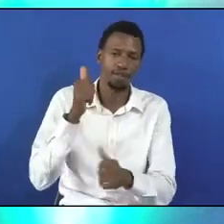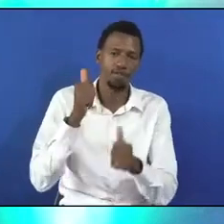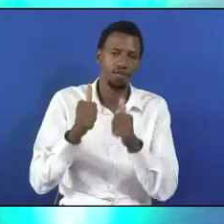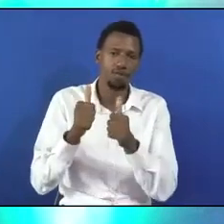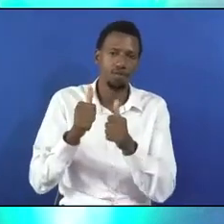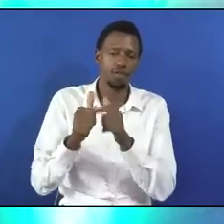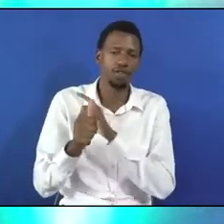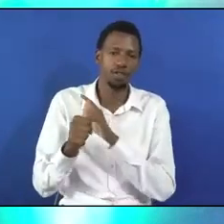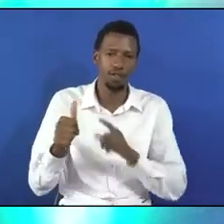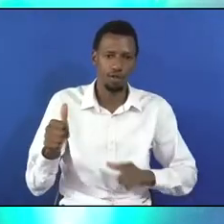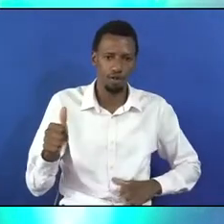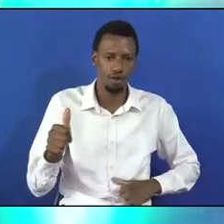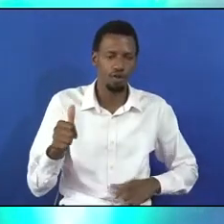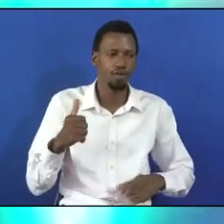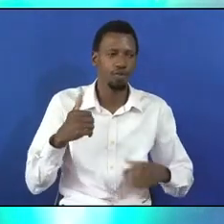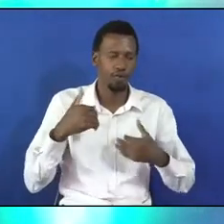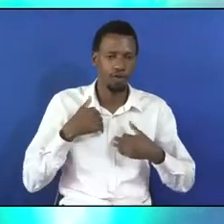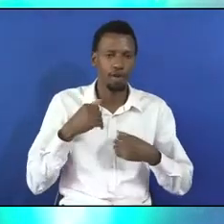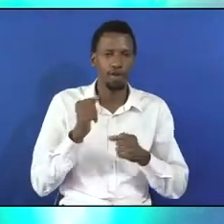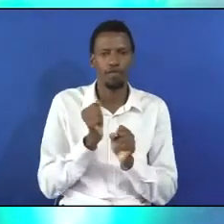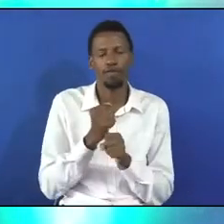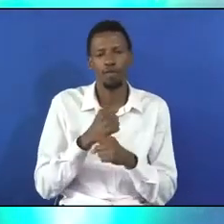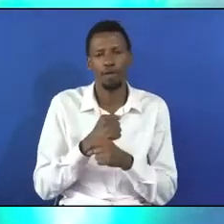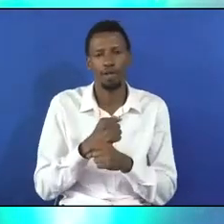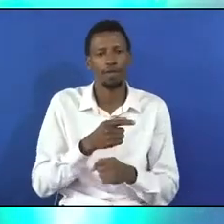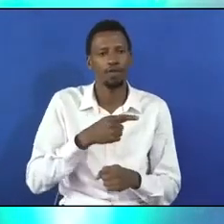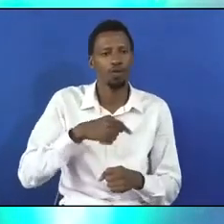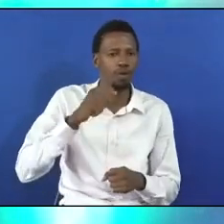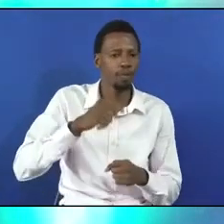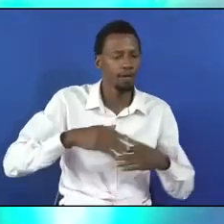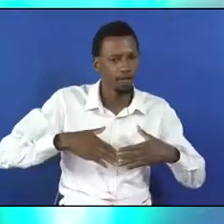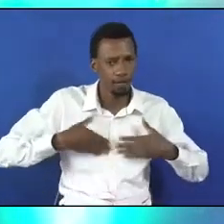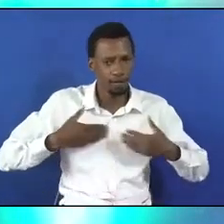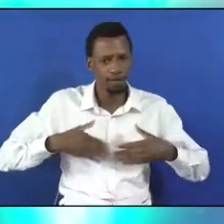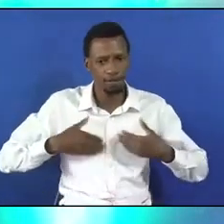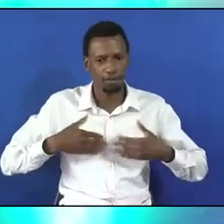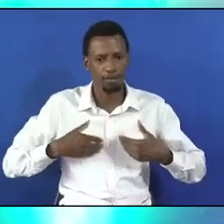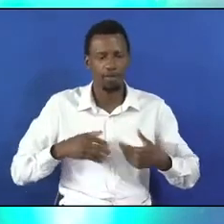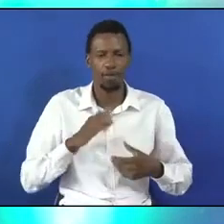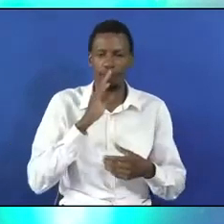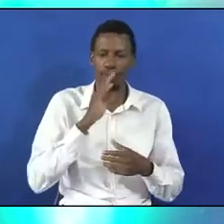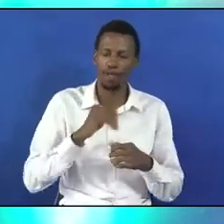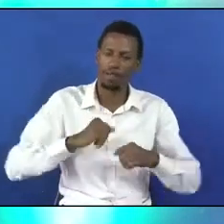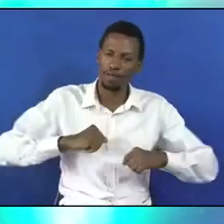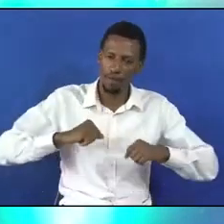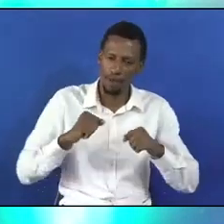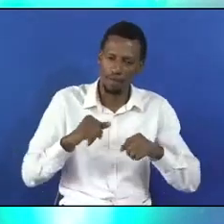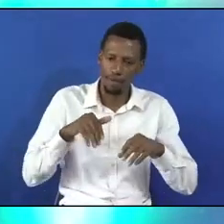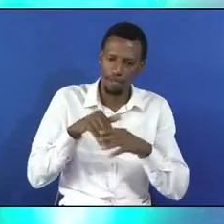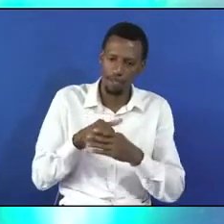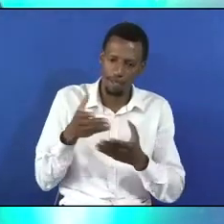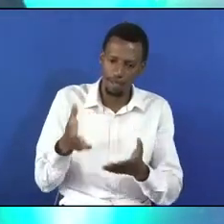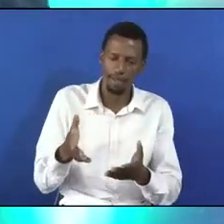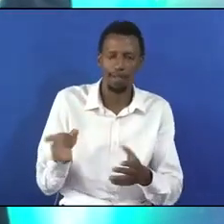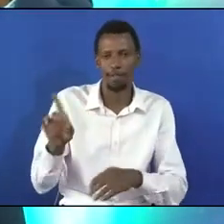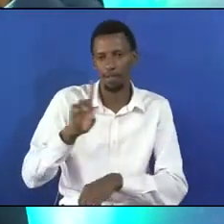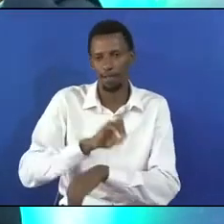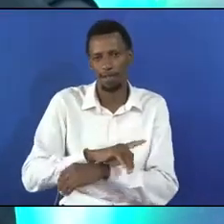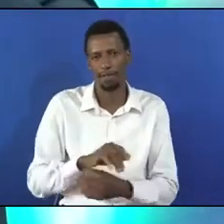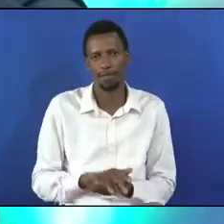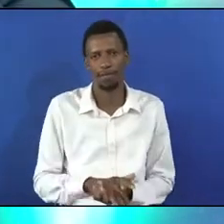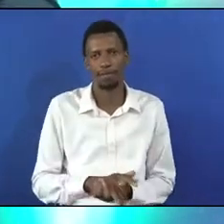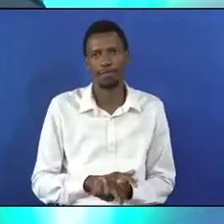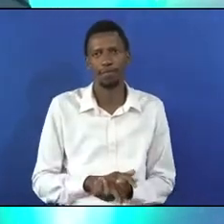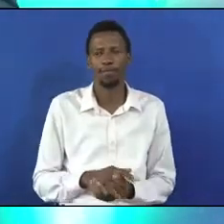made. And therefore, we should rejoice and be glad in it. I was